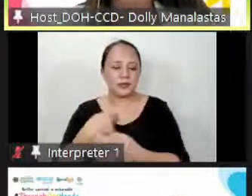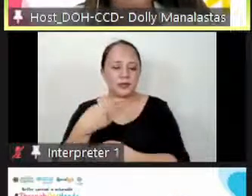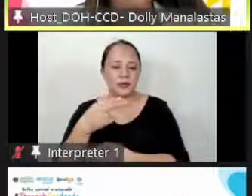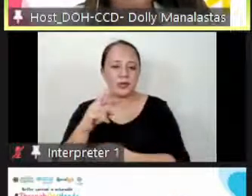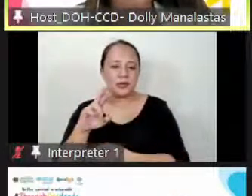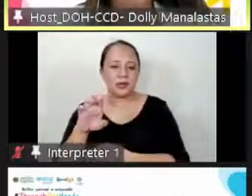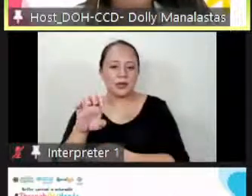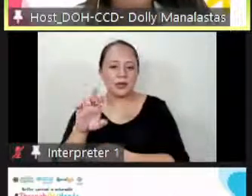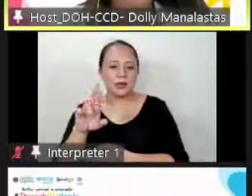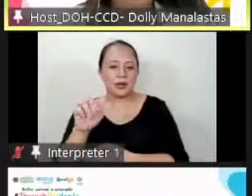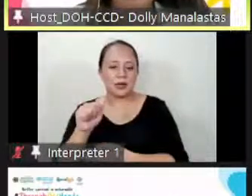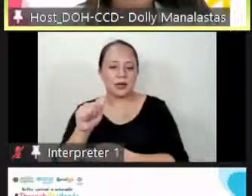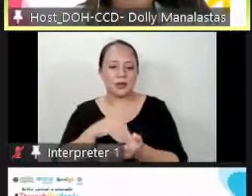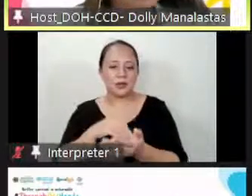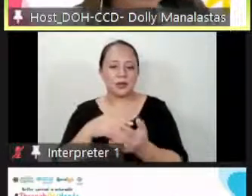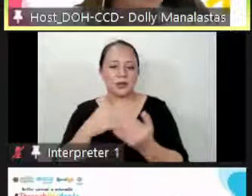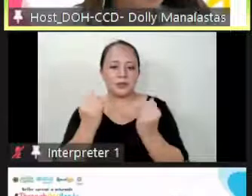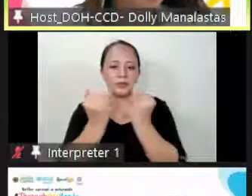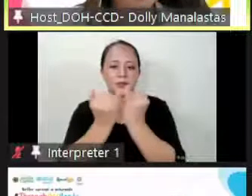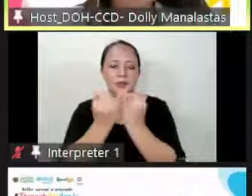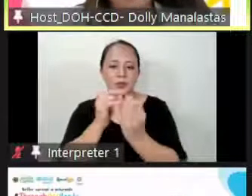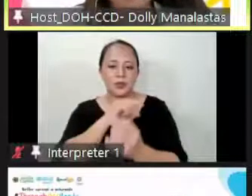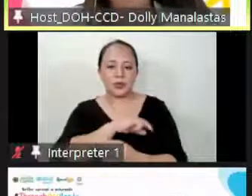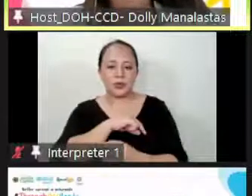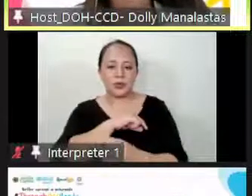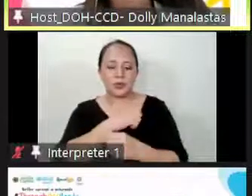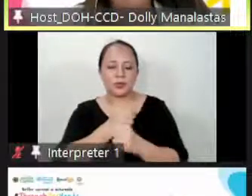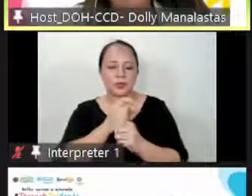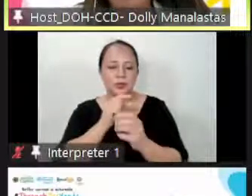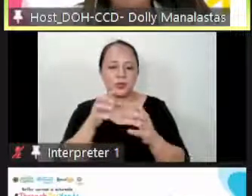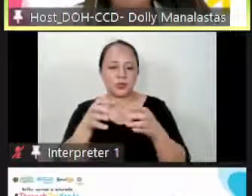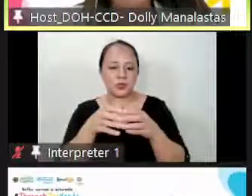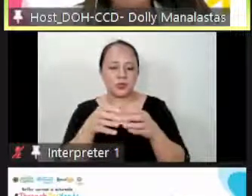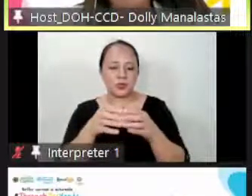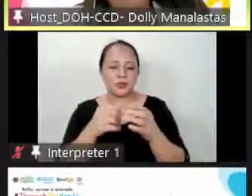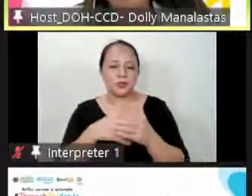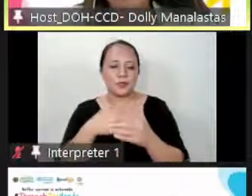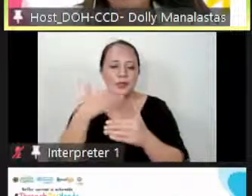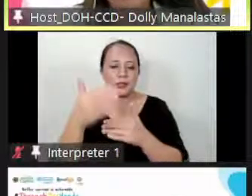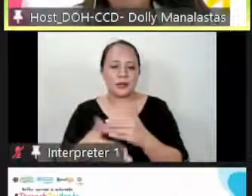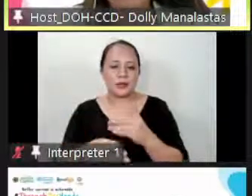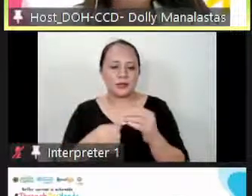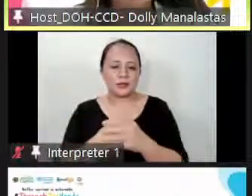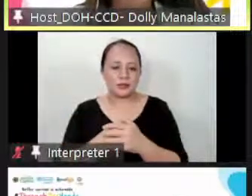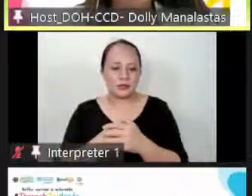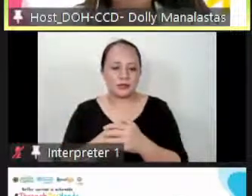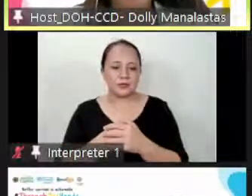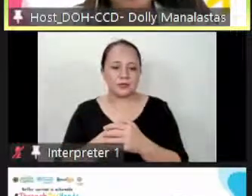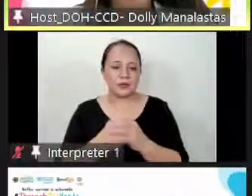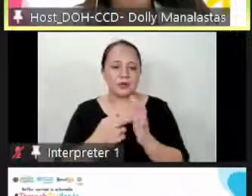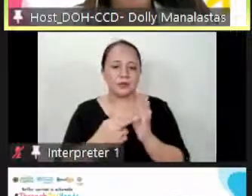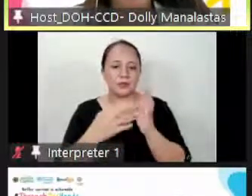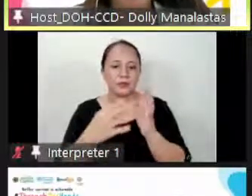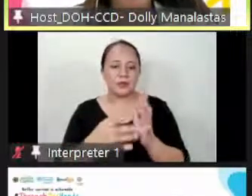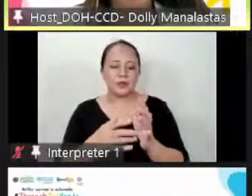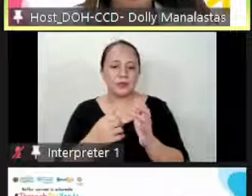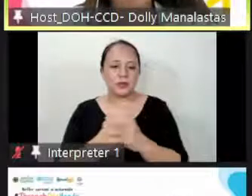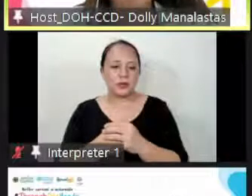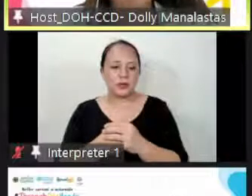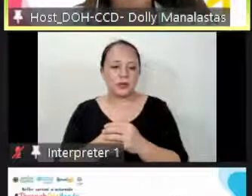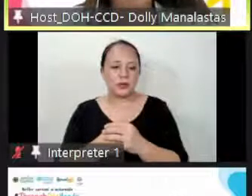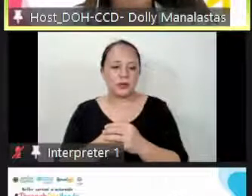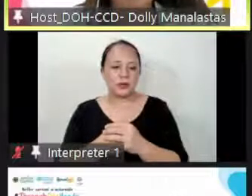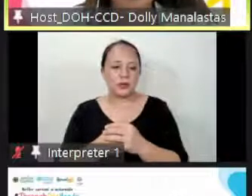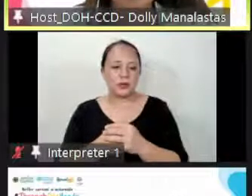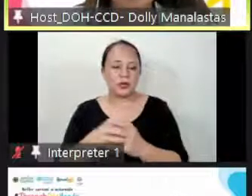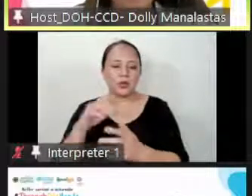Acting Vice President of PhilHealth's Quality Assurance Group. Also to represent Dr. Rolando Enrique D. Domingo,